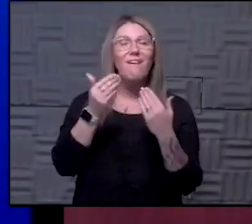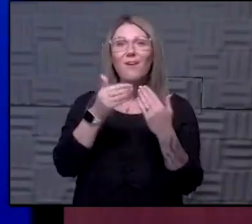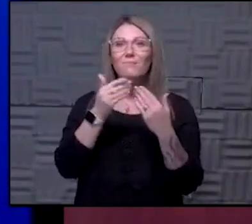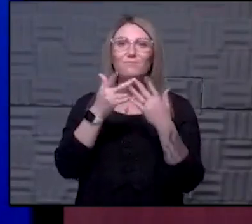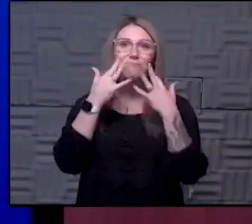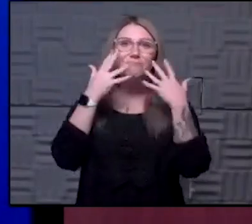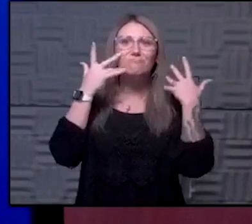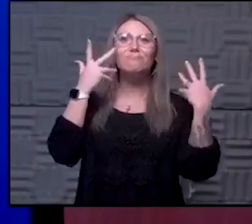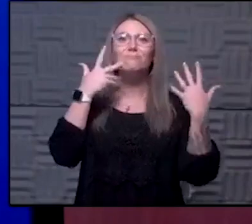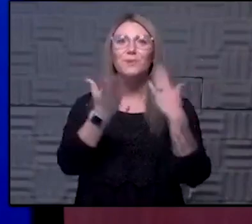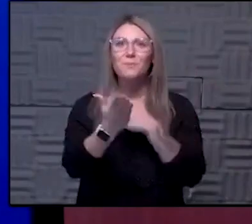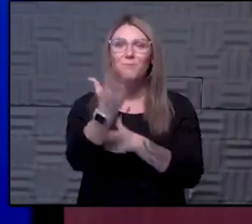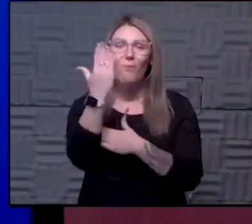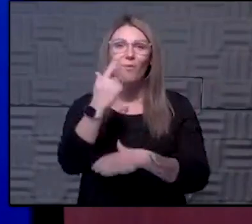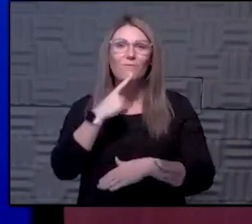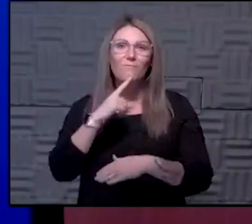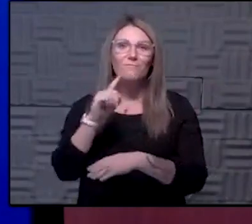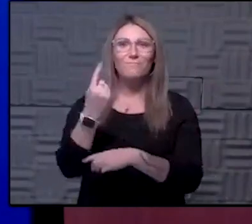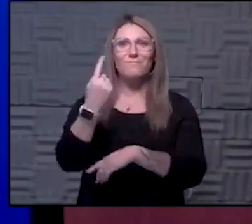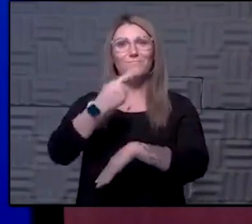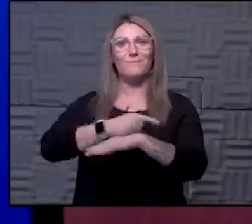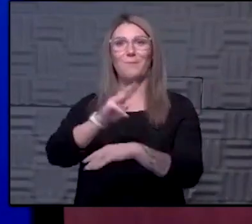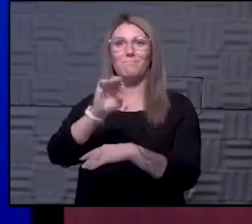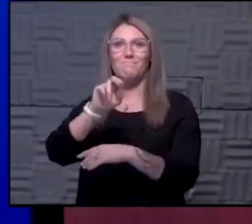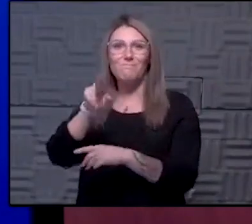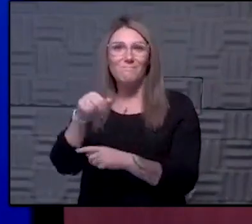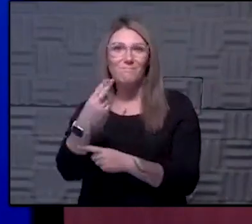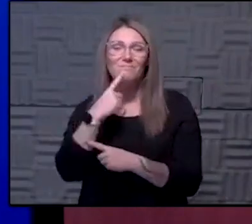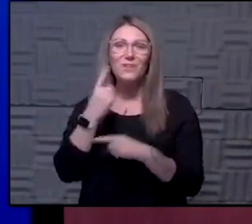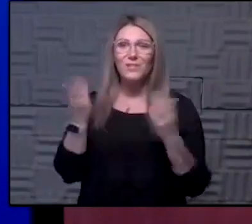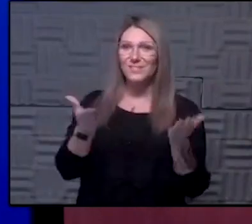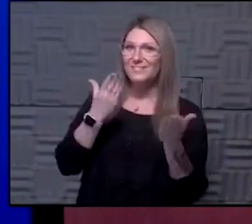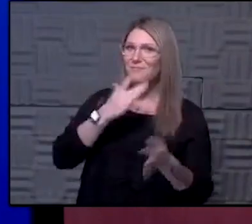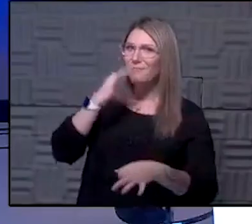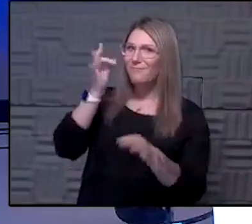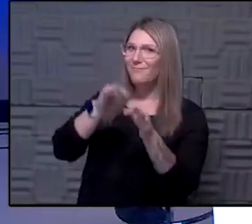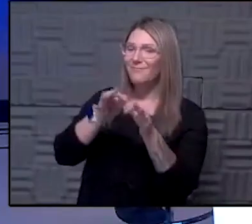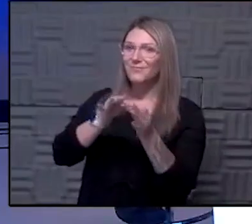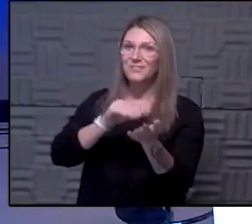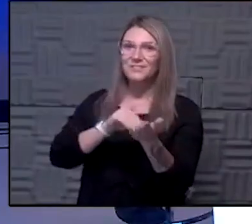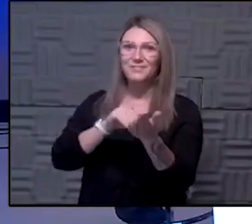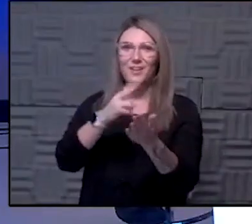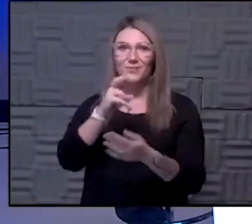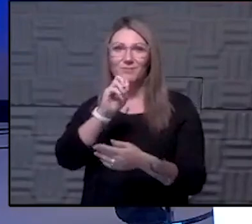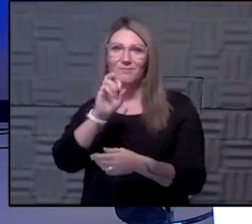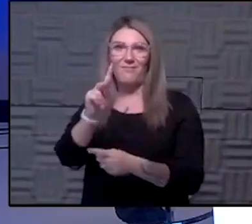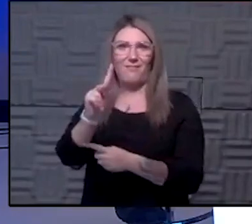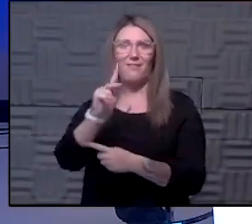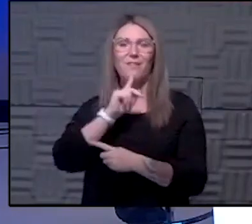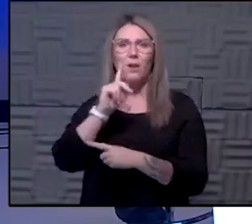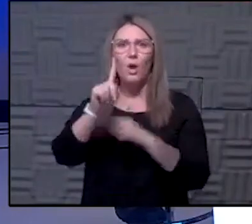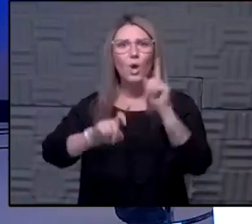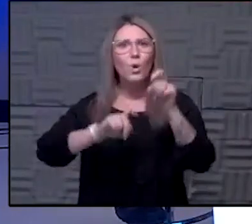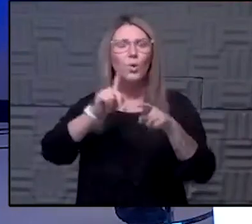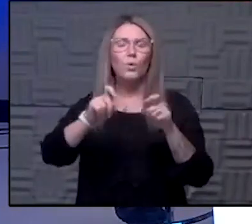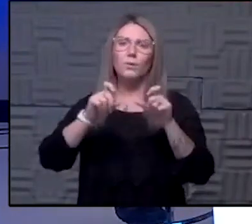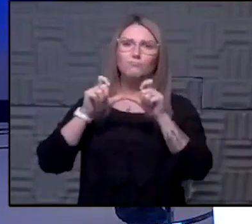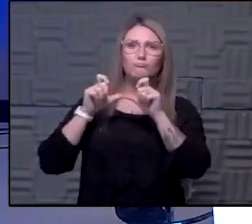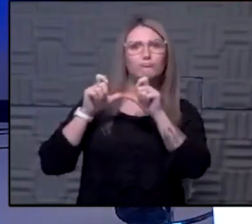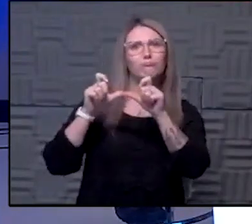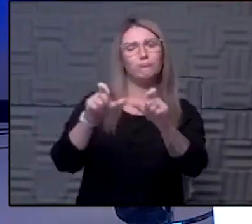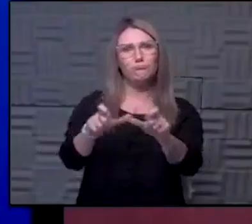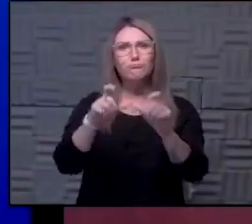the first day of March. We're delighted to be here. I'm here, of course, with the ever-faithful Doc Hawk. Questions continue to